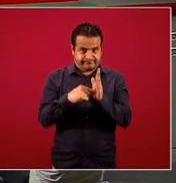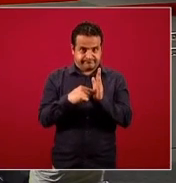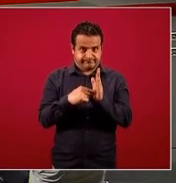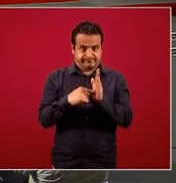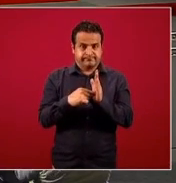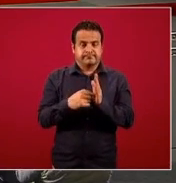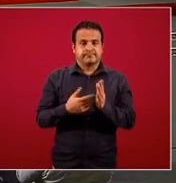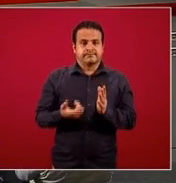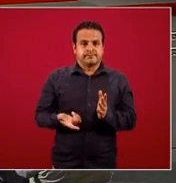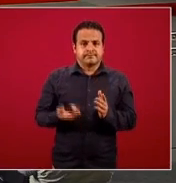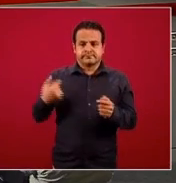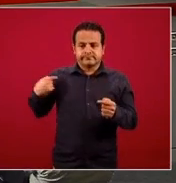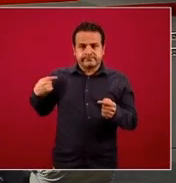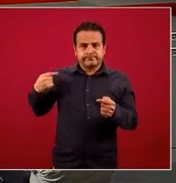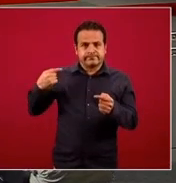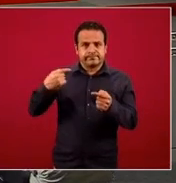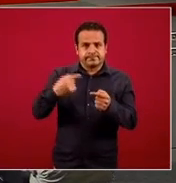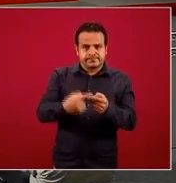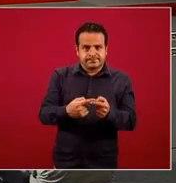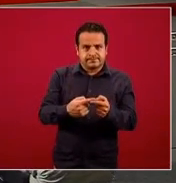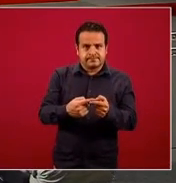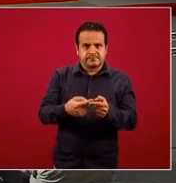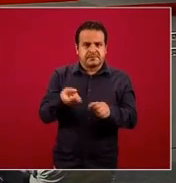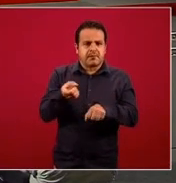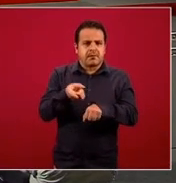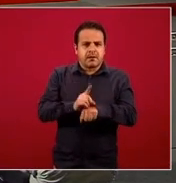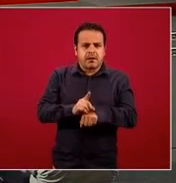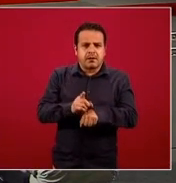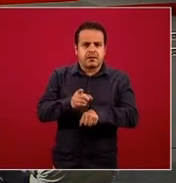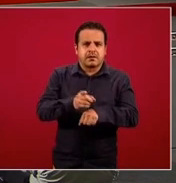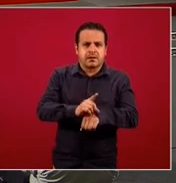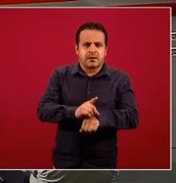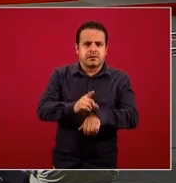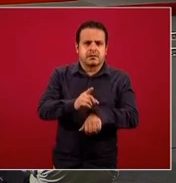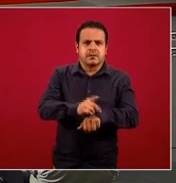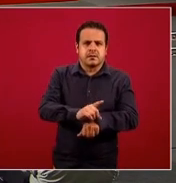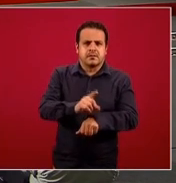Here we have a calendar. It's been a few weeks